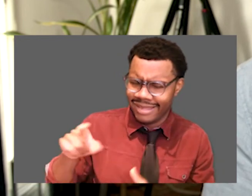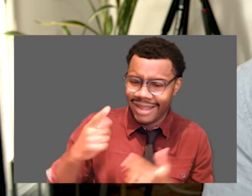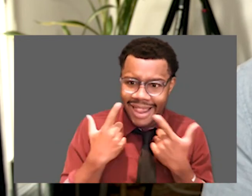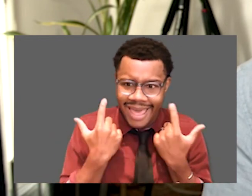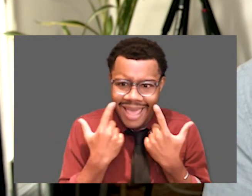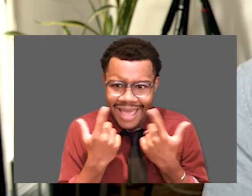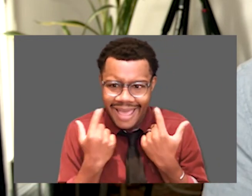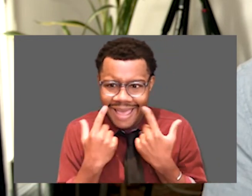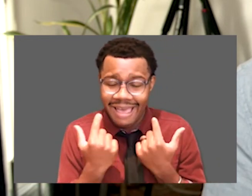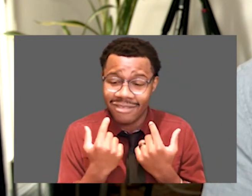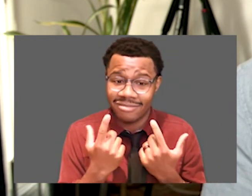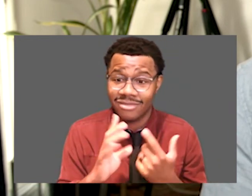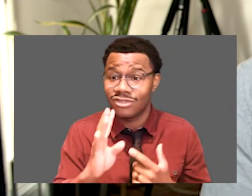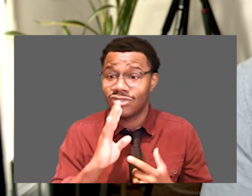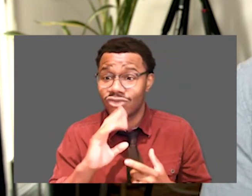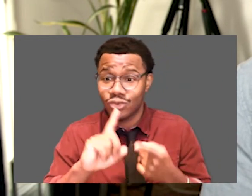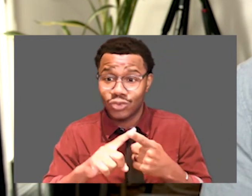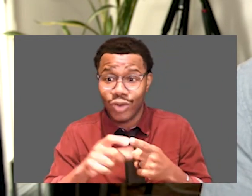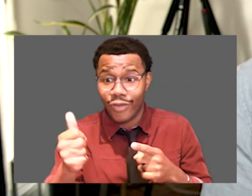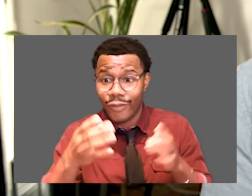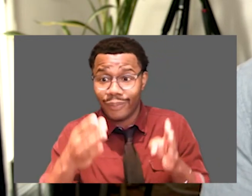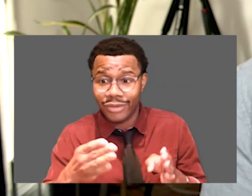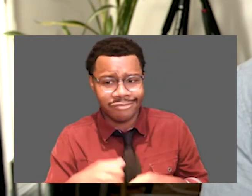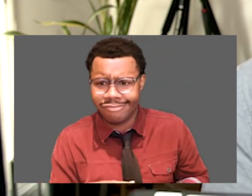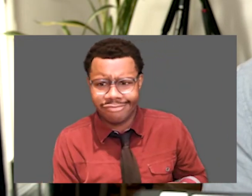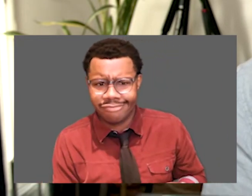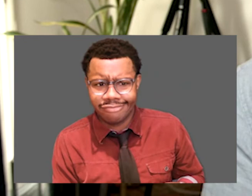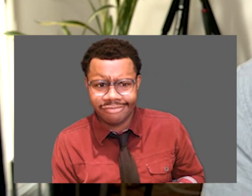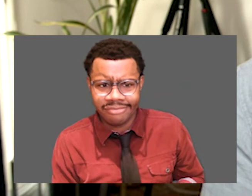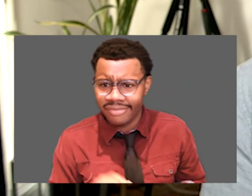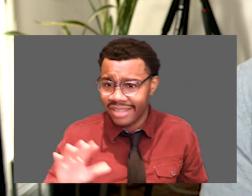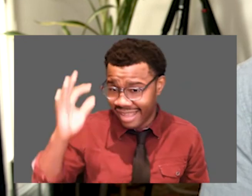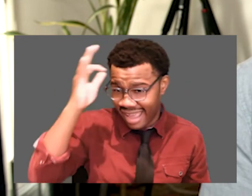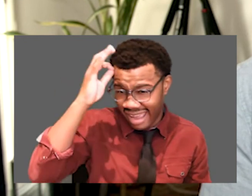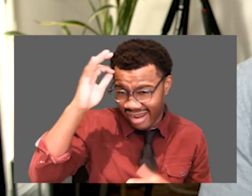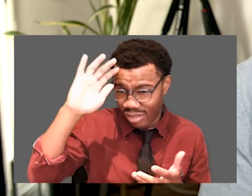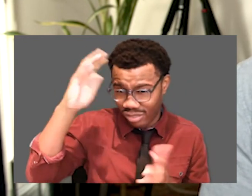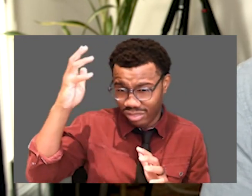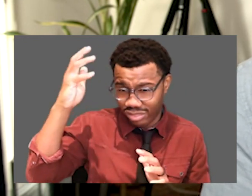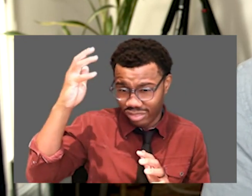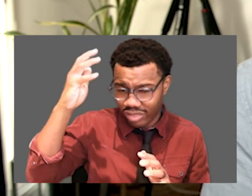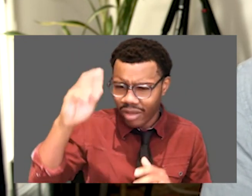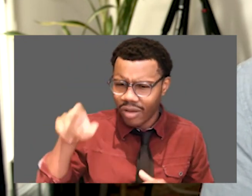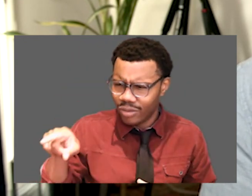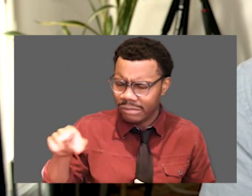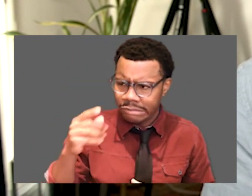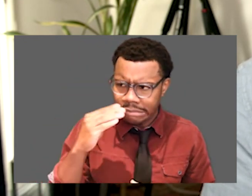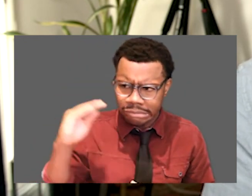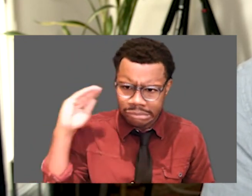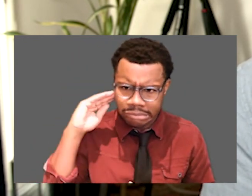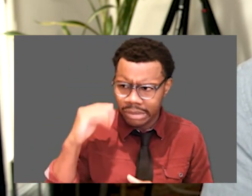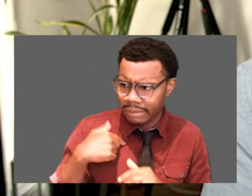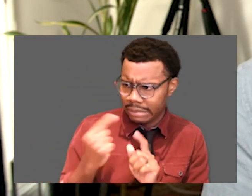talking to no one in particular. Fuzzballs litter the person's unkempt hair. You make a mental note to avoid